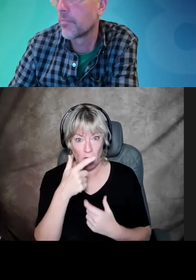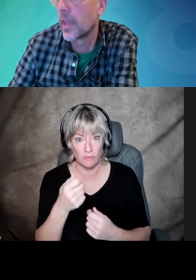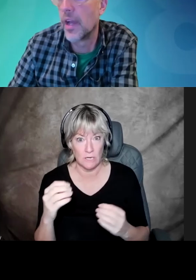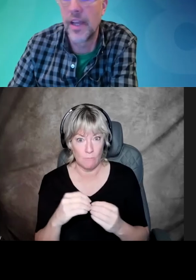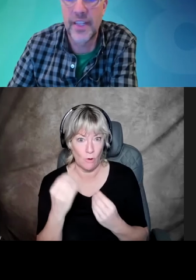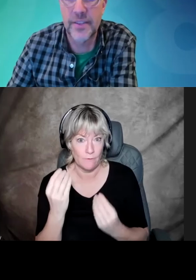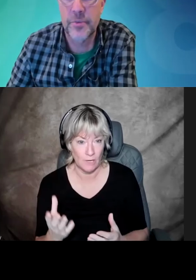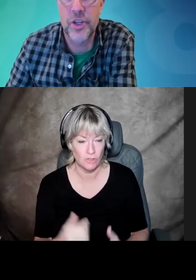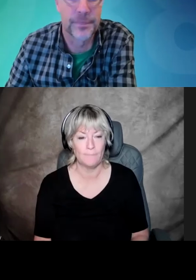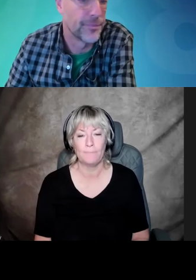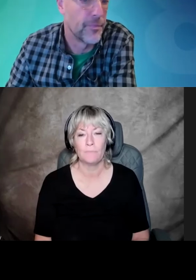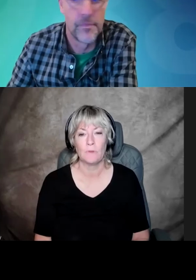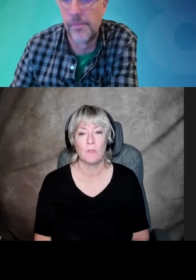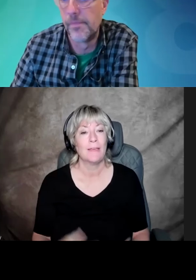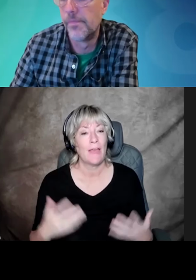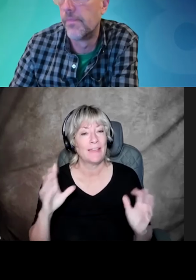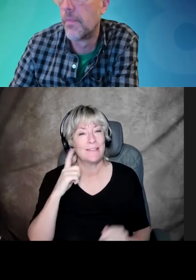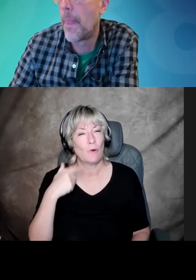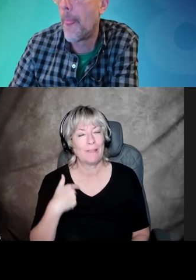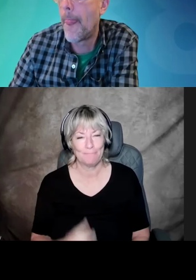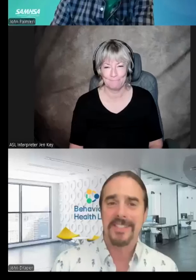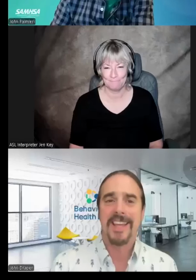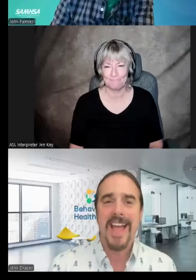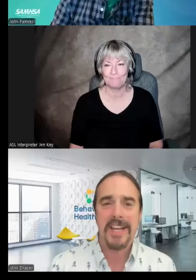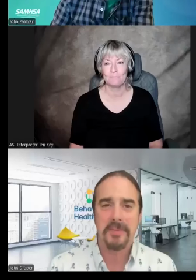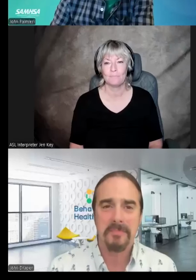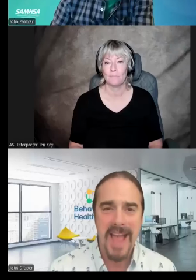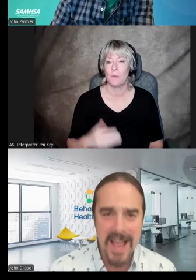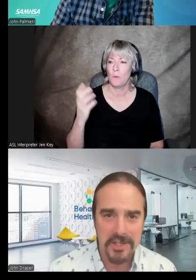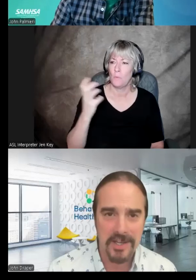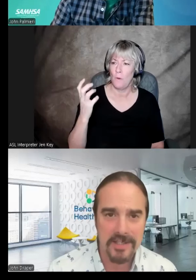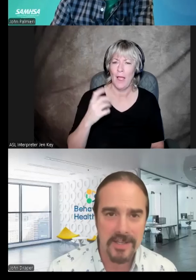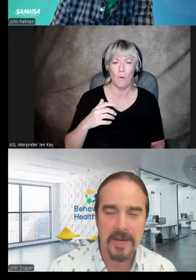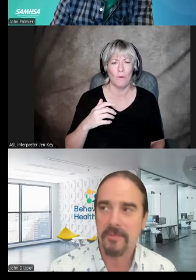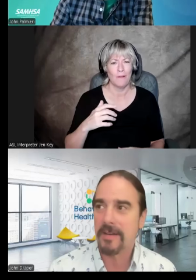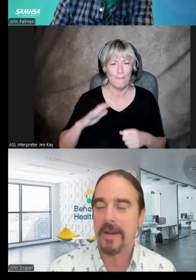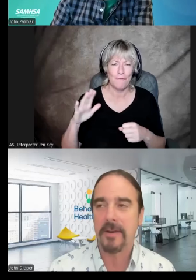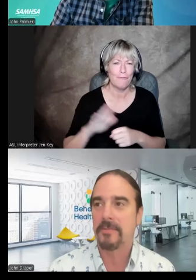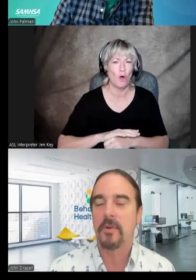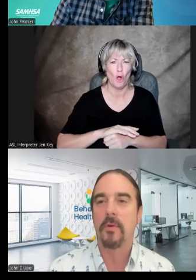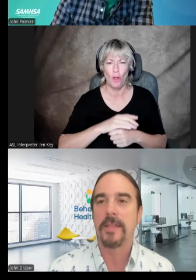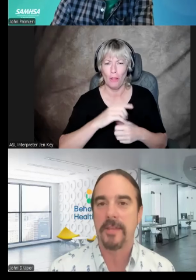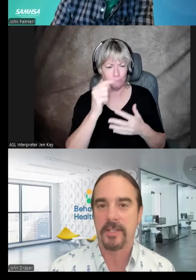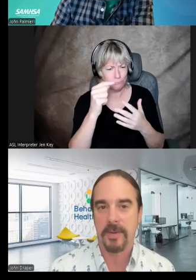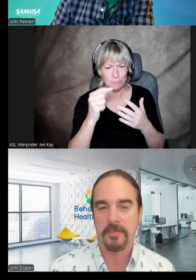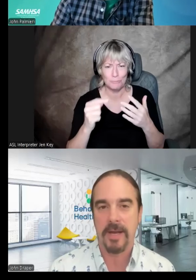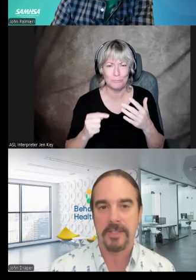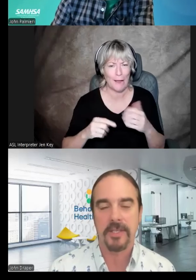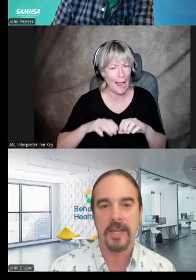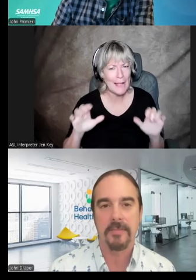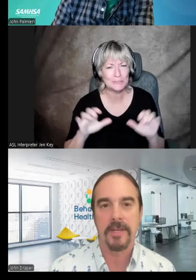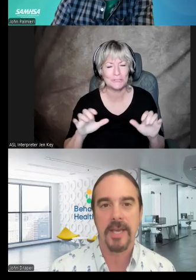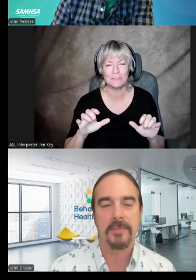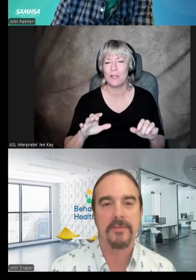information. And that's it for me, John. Wow, that is action-packed, John. I mean, I heard great things about the